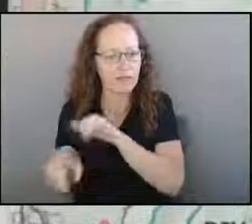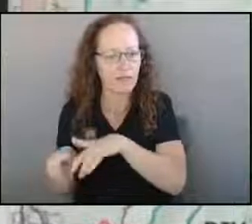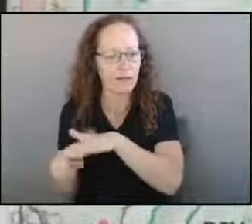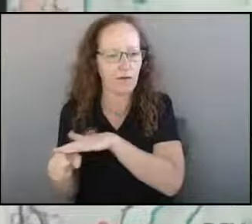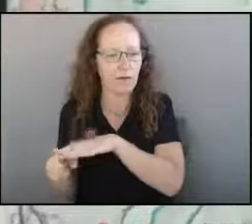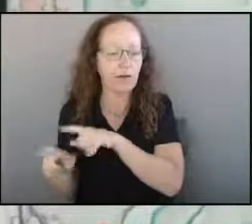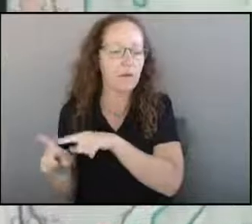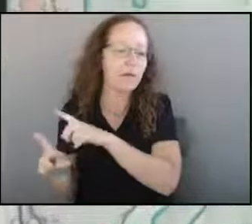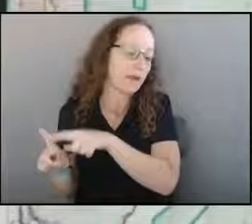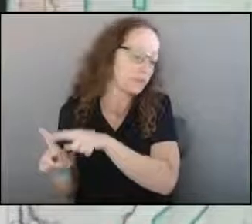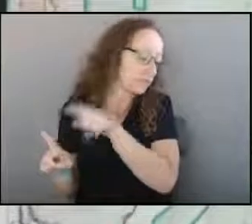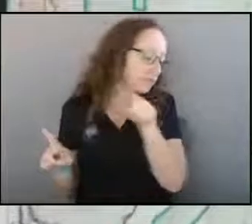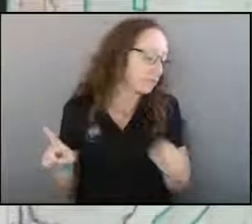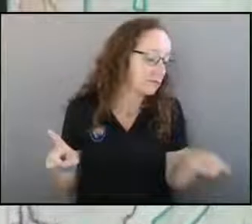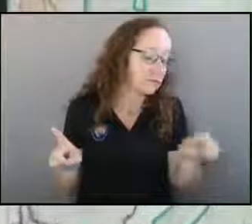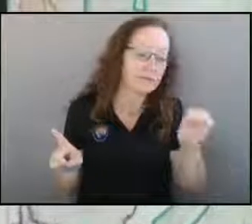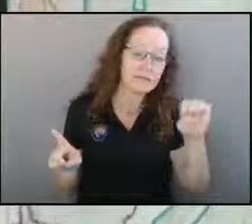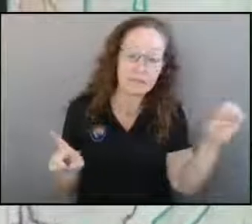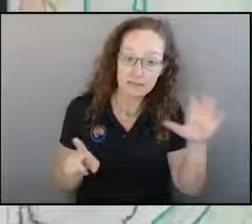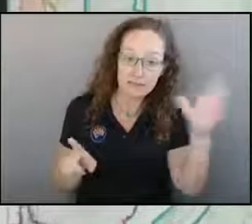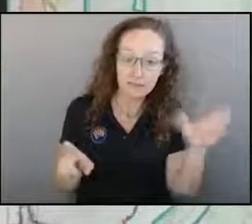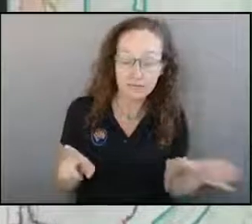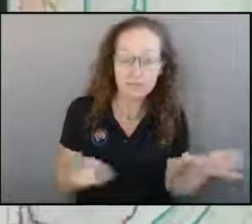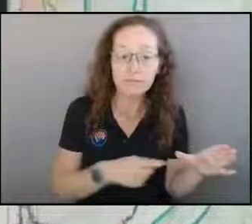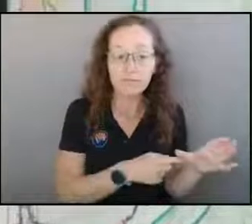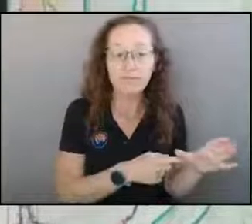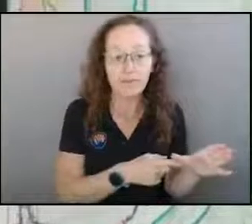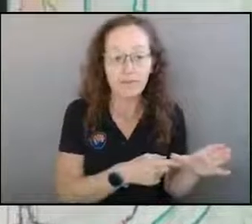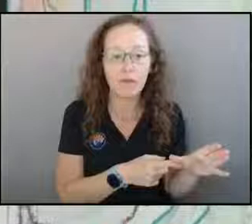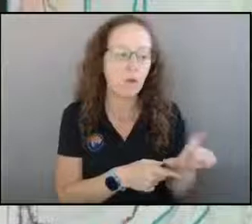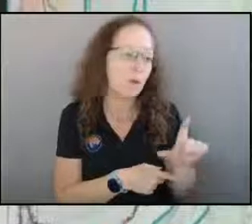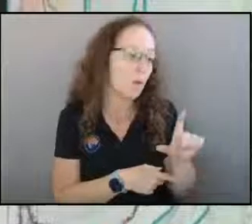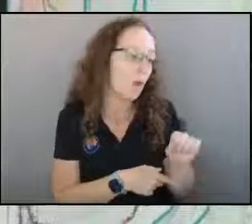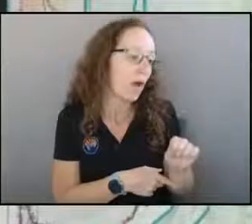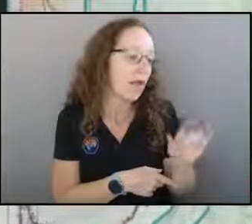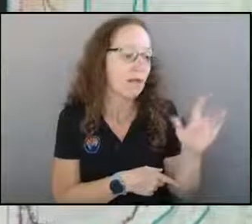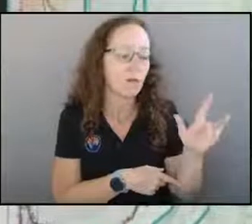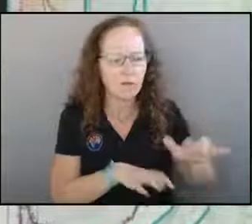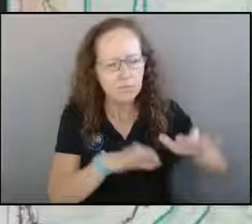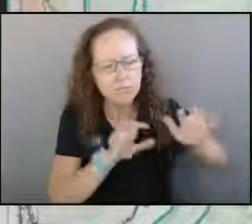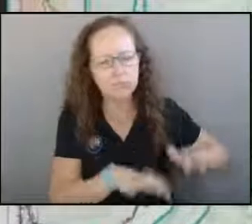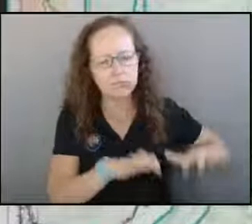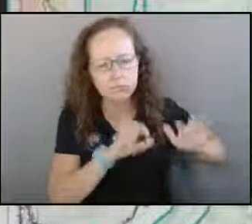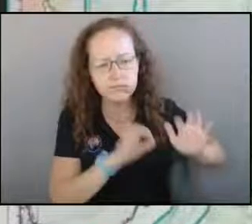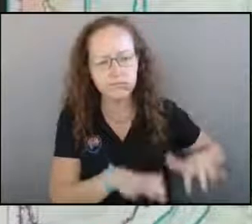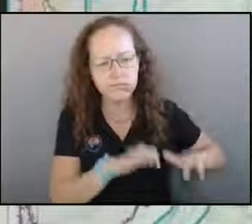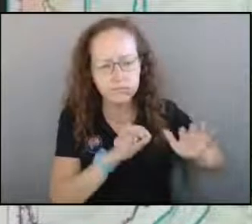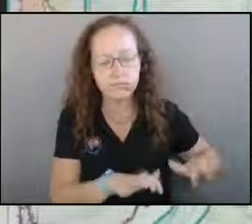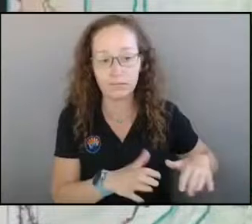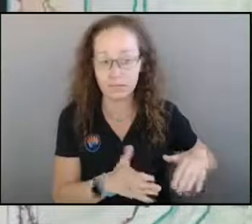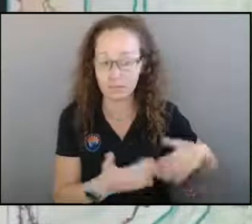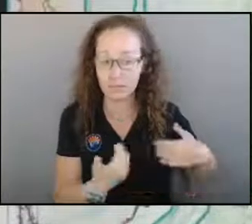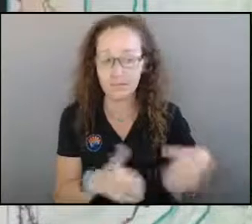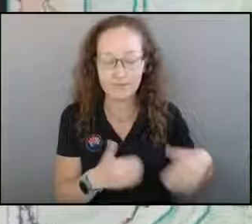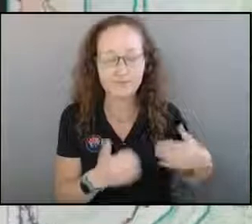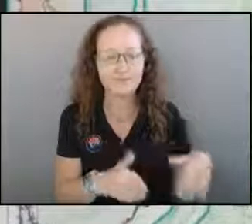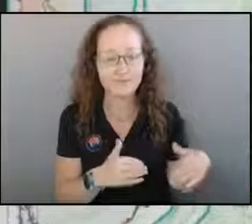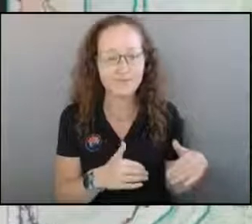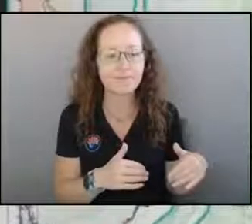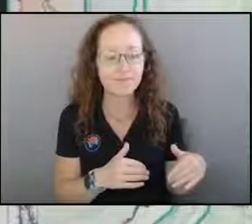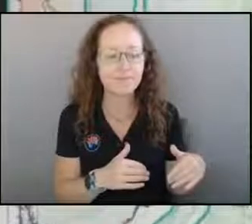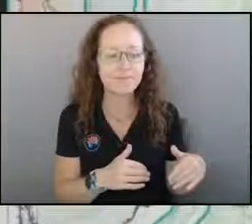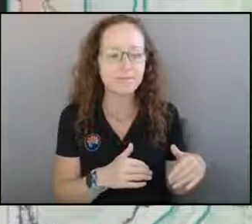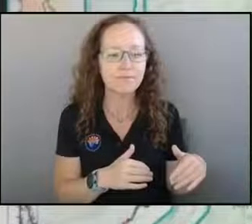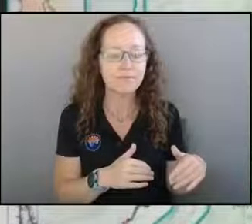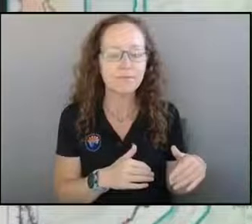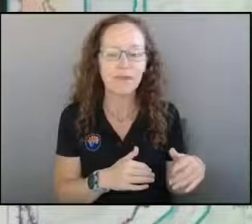eastern side of the fire, we had 20-25 minutes of really good rain, and that was I was just talking with